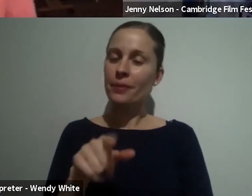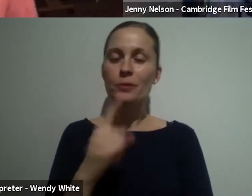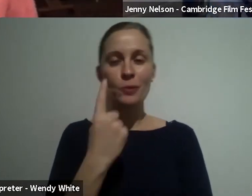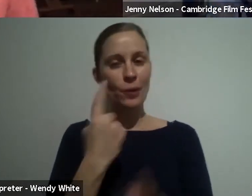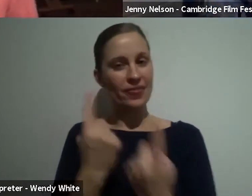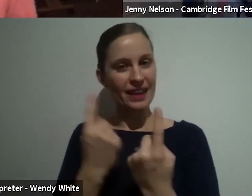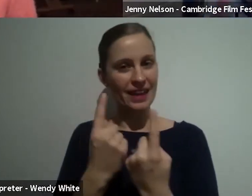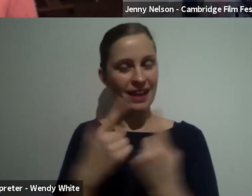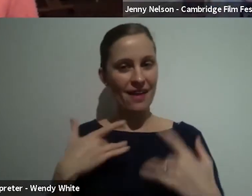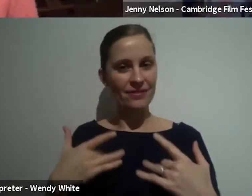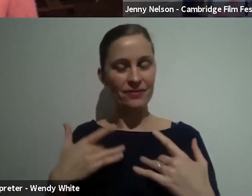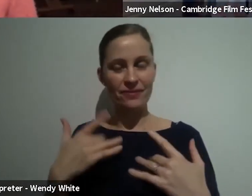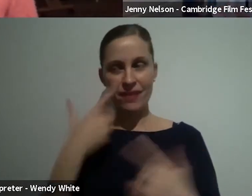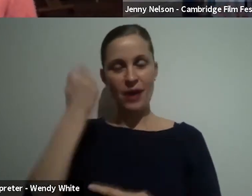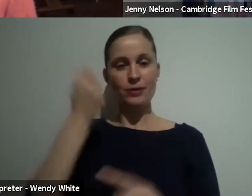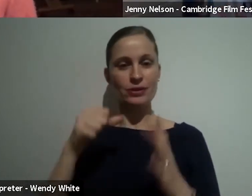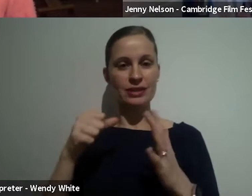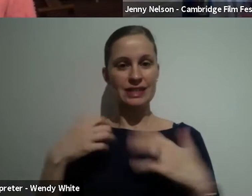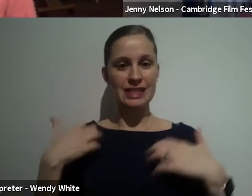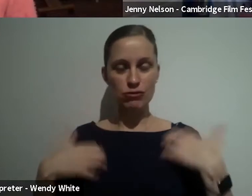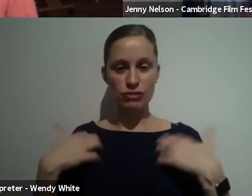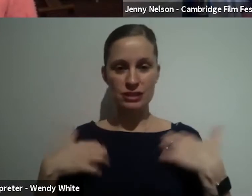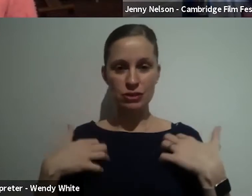as you say, the lack,